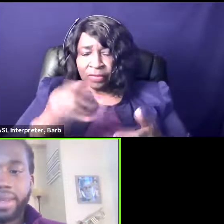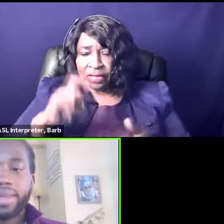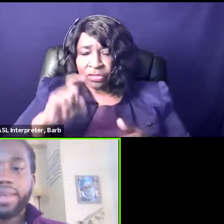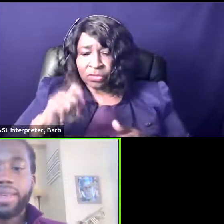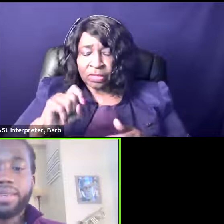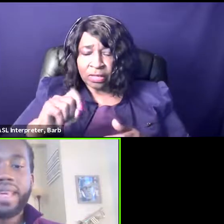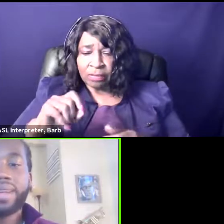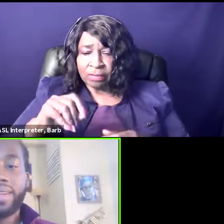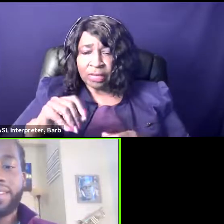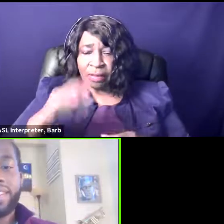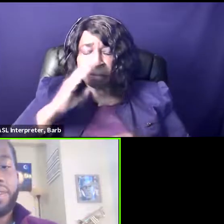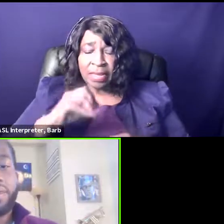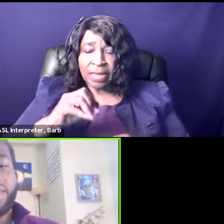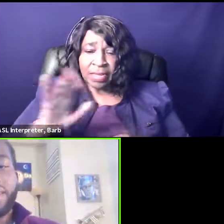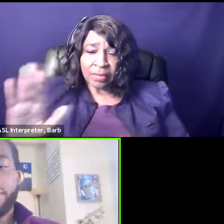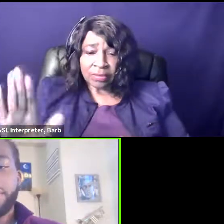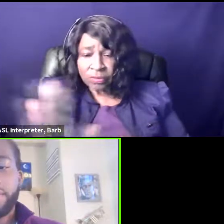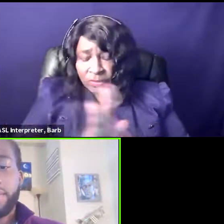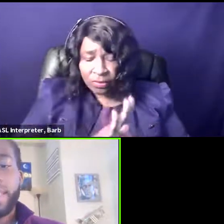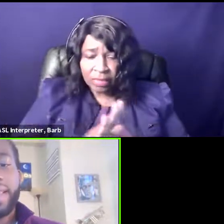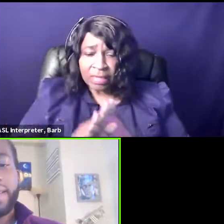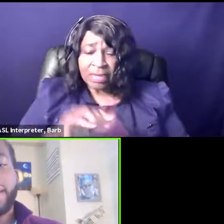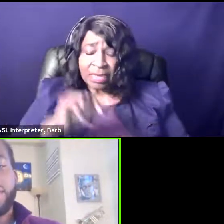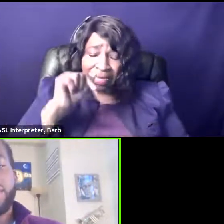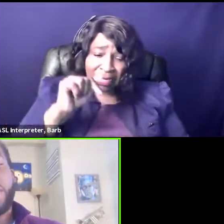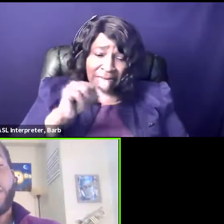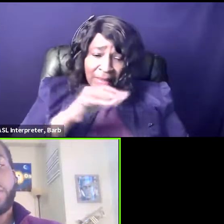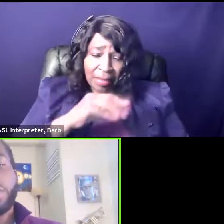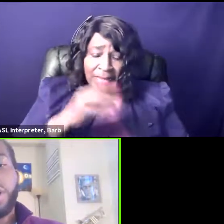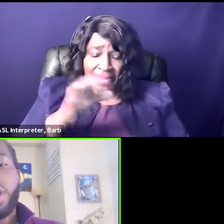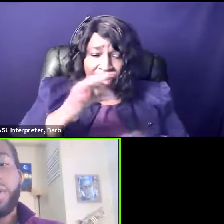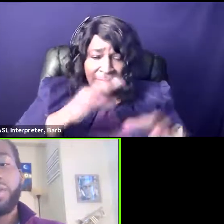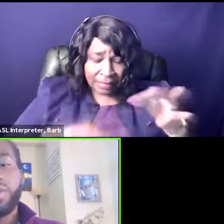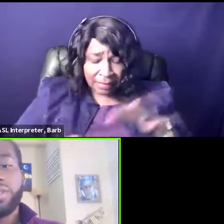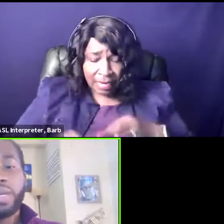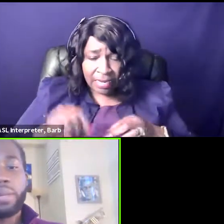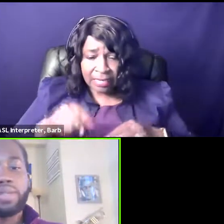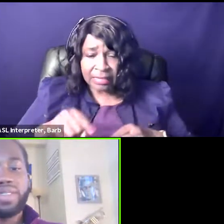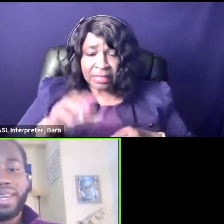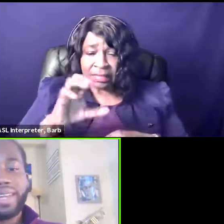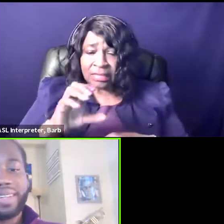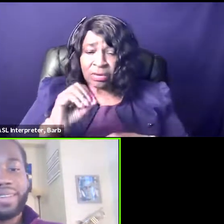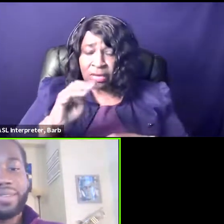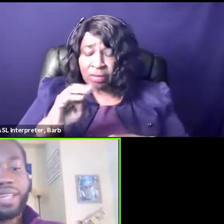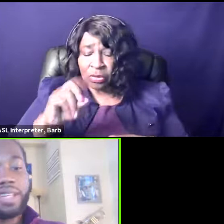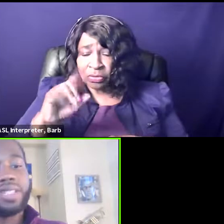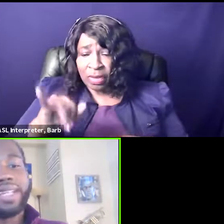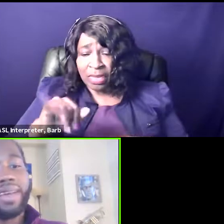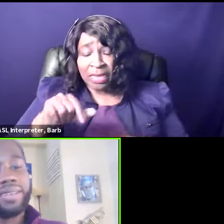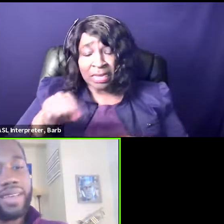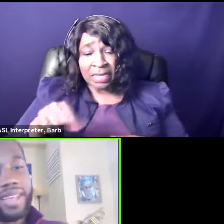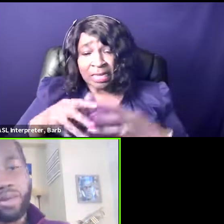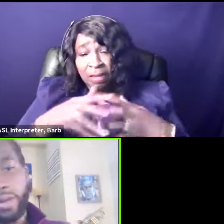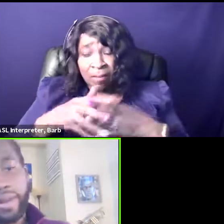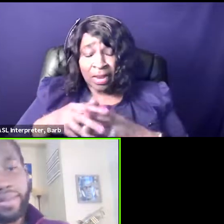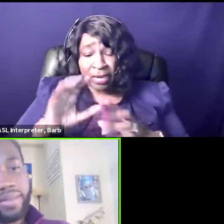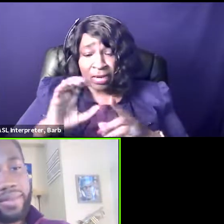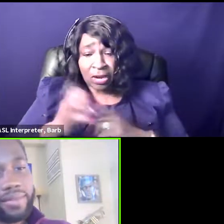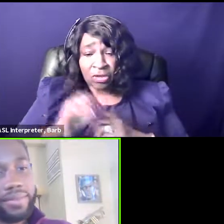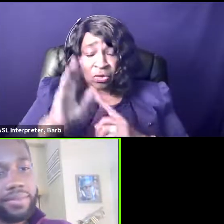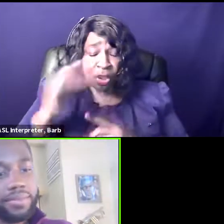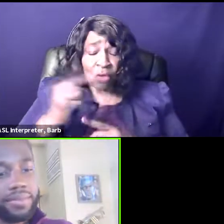commodity. Is that a connection that you see? And is American culture always going to be opposed to the idea of energy as a human